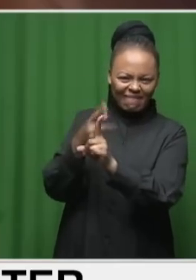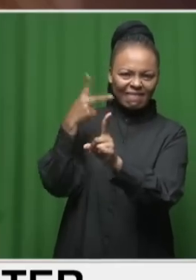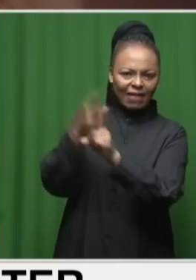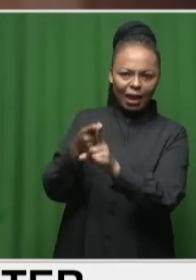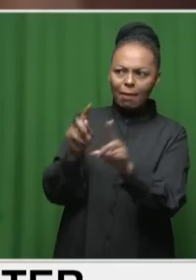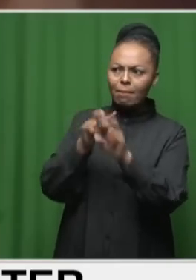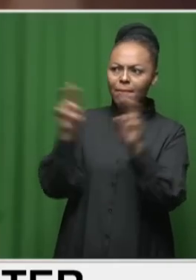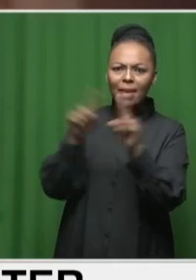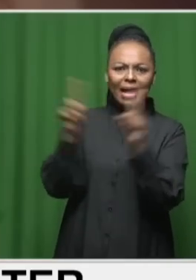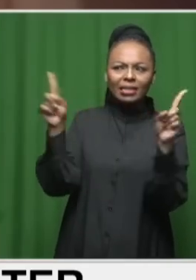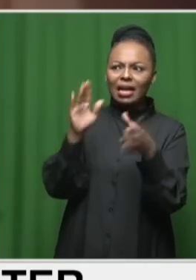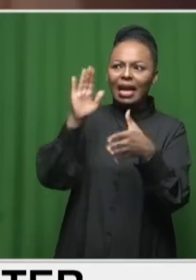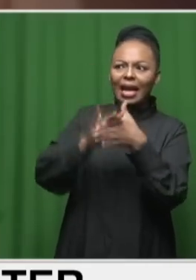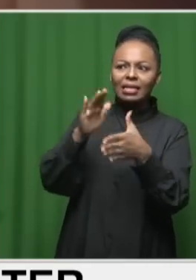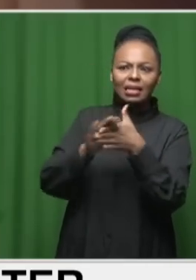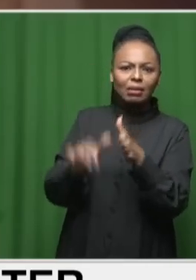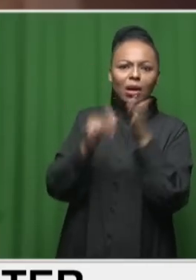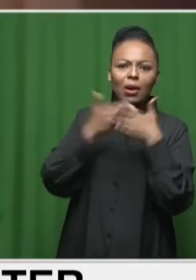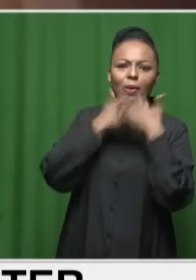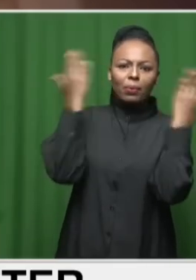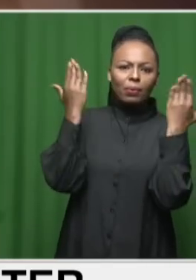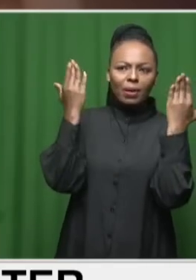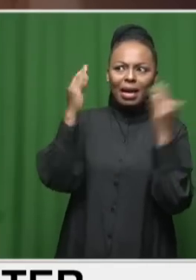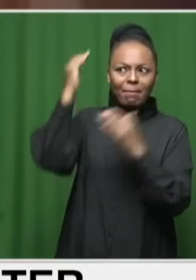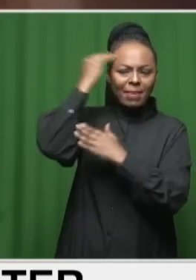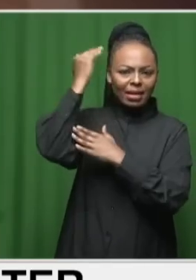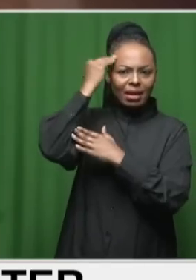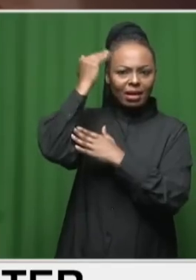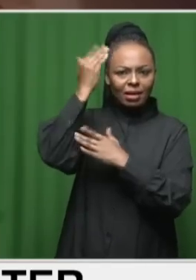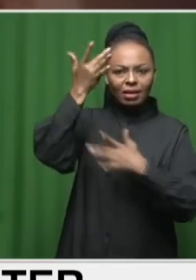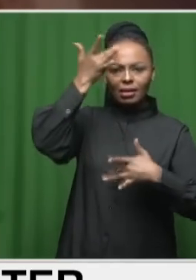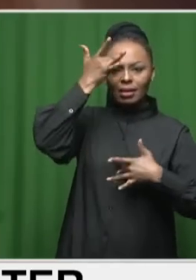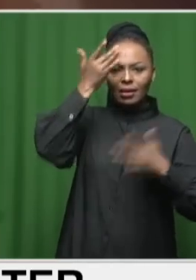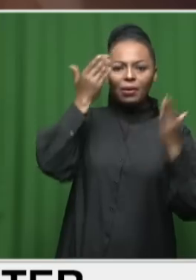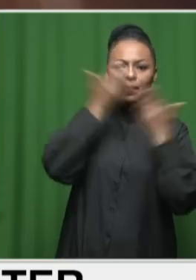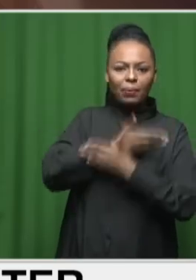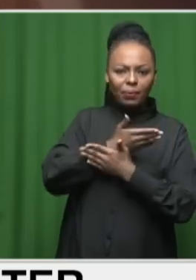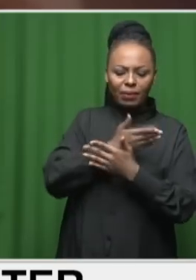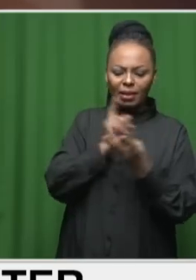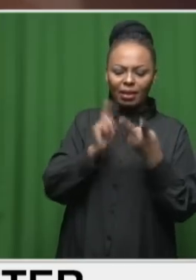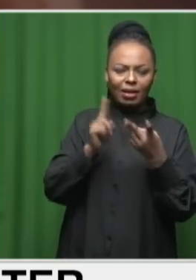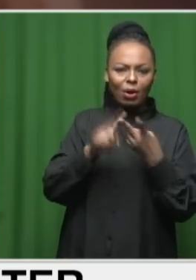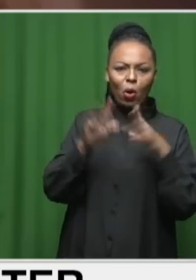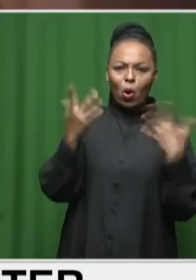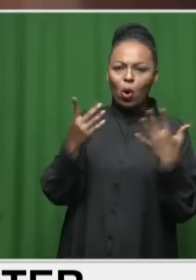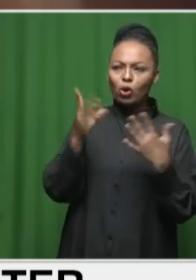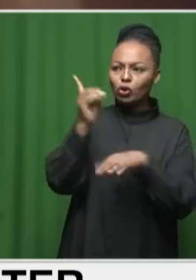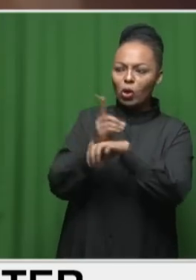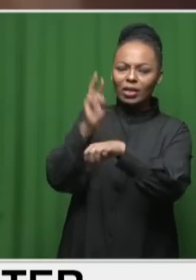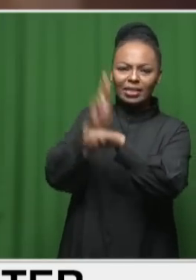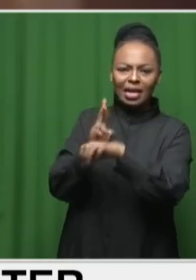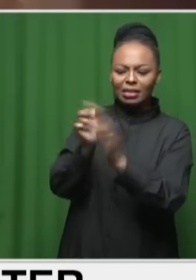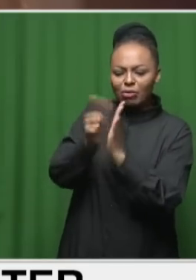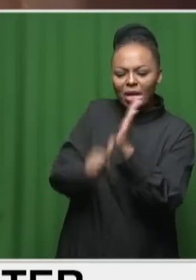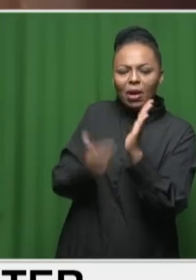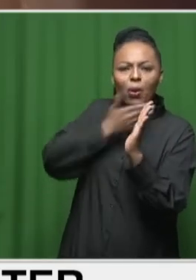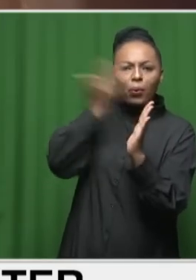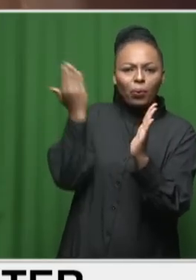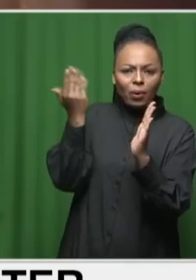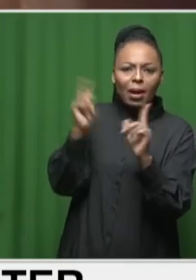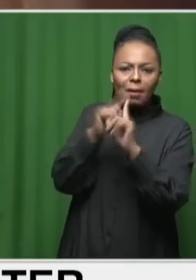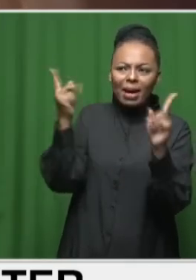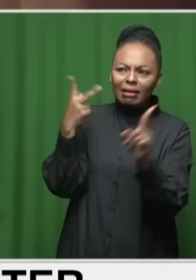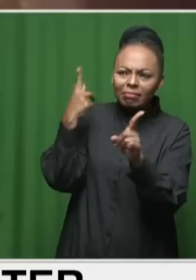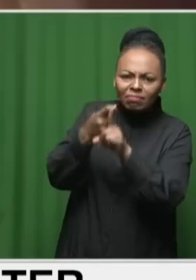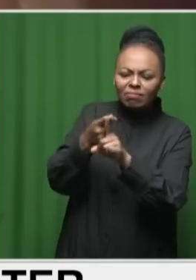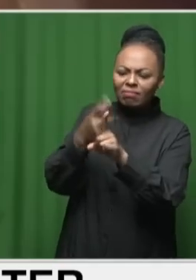reason, was not a person with mental illness, had no doctor's declaration or whatever. He was just injected